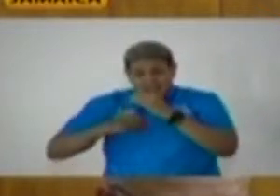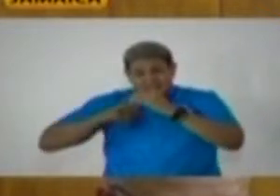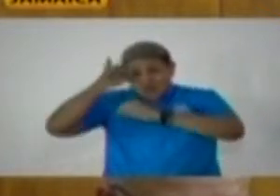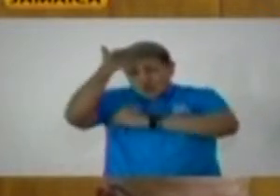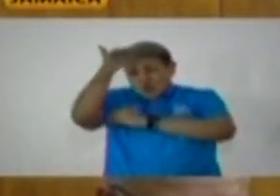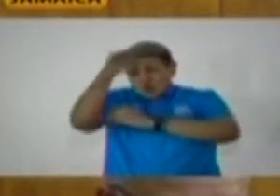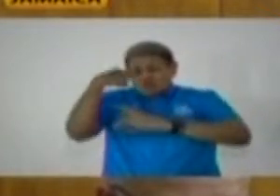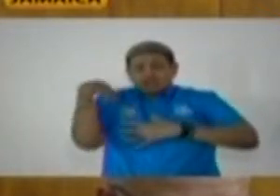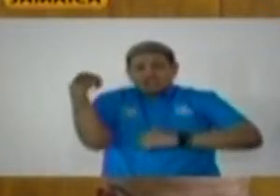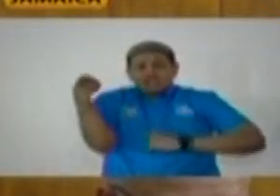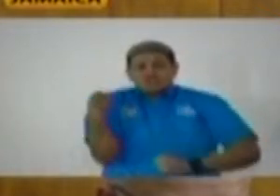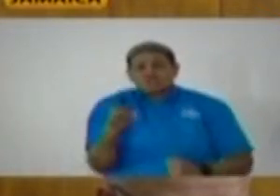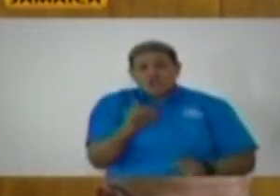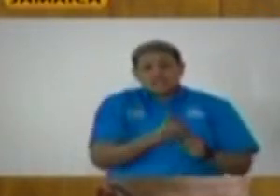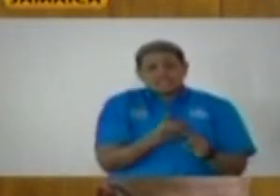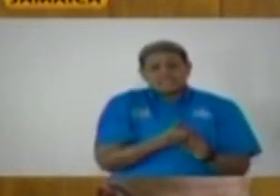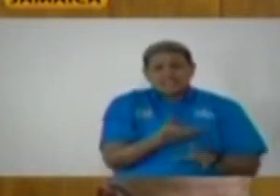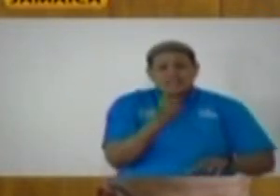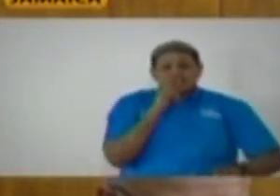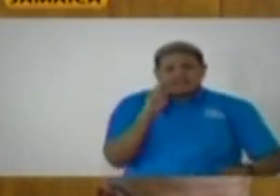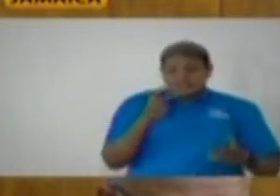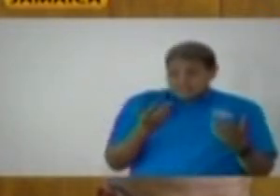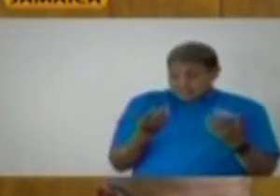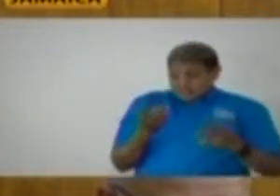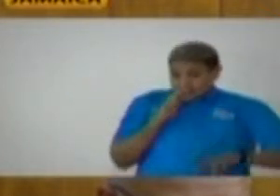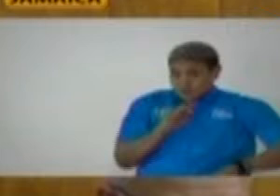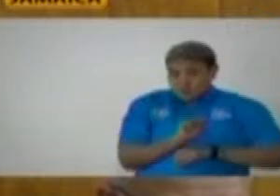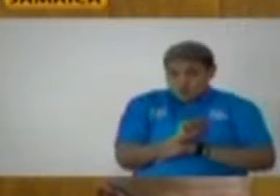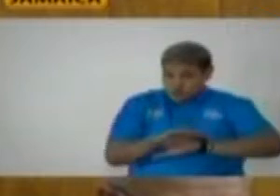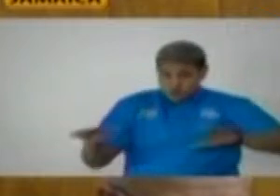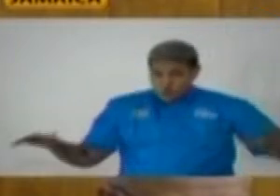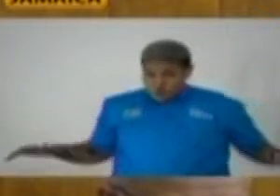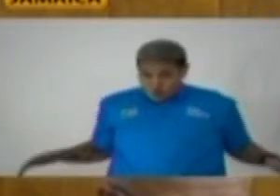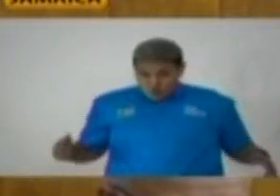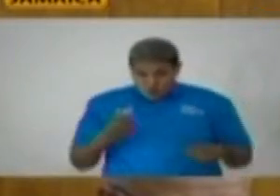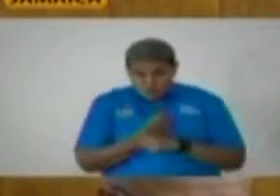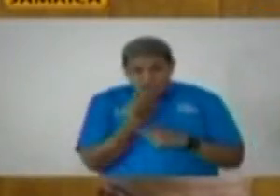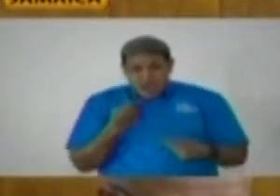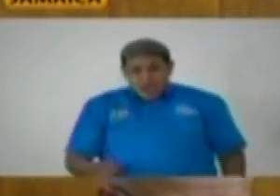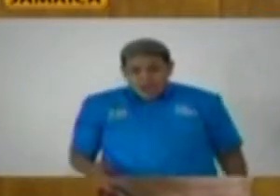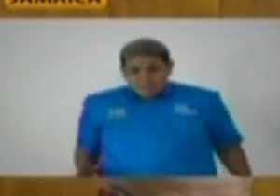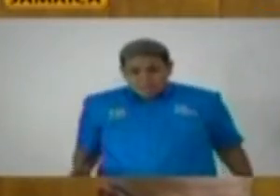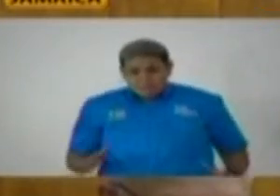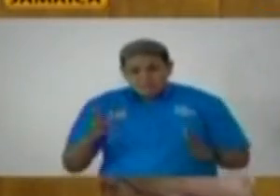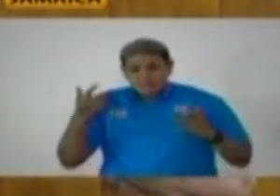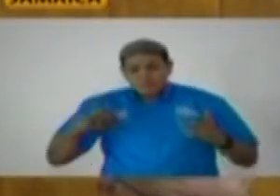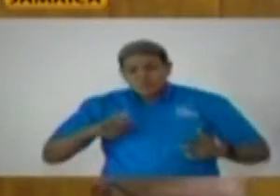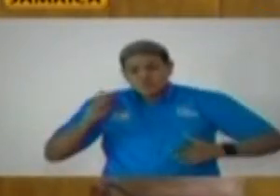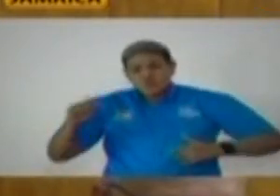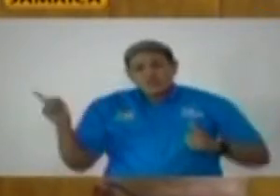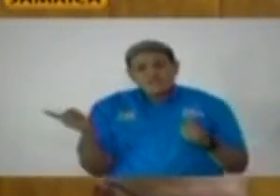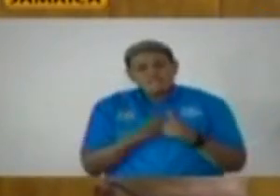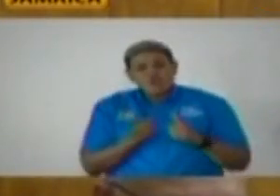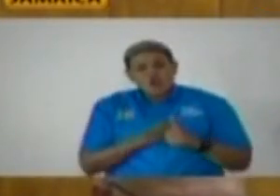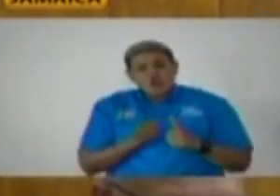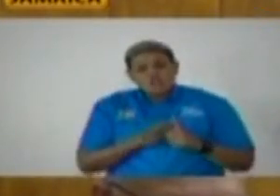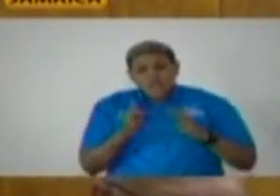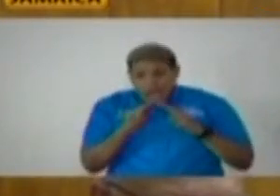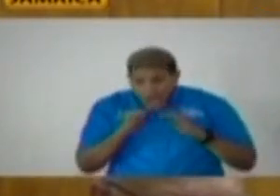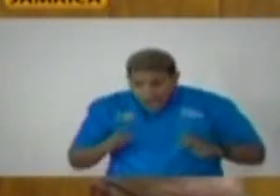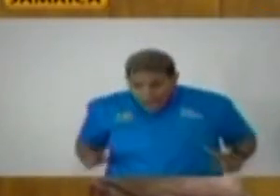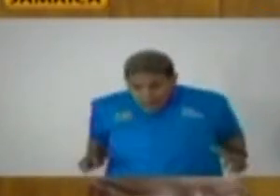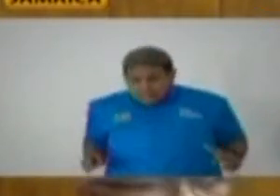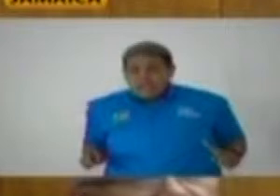is a strong lobby to import workers. Don't make we do it. Yeah. Don't make we do it. Yeah. Let us first do the analysis.